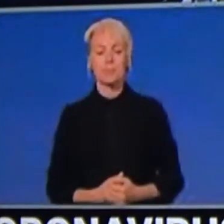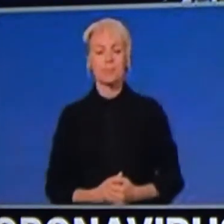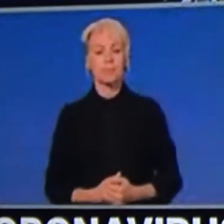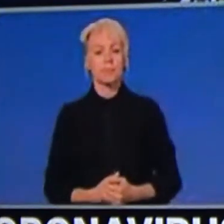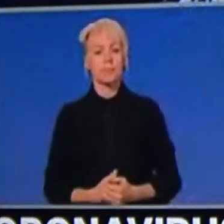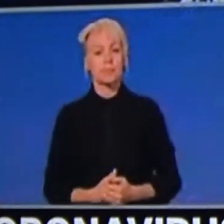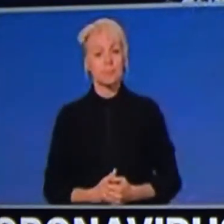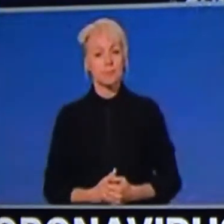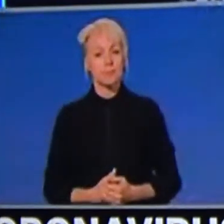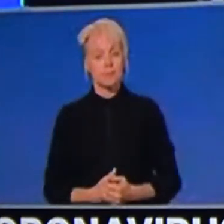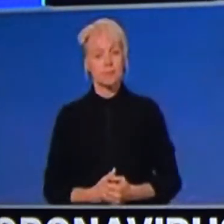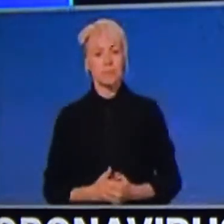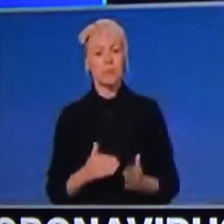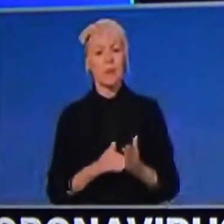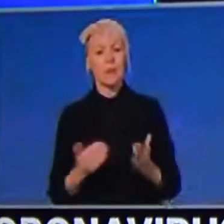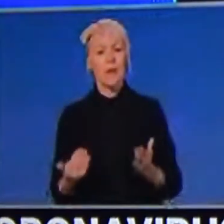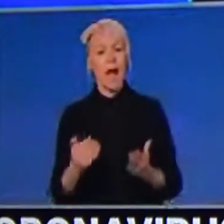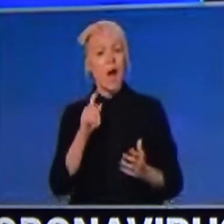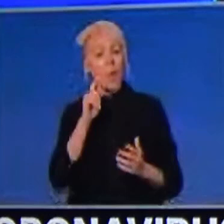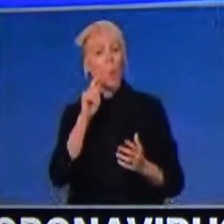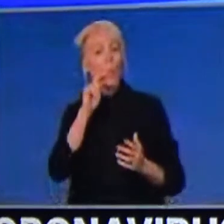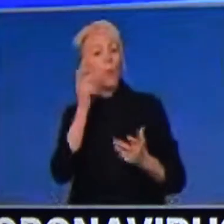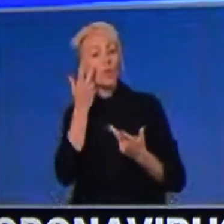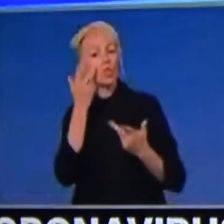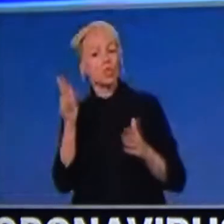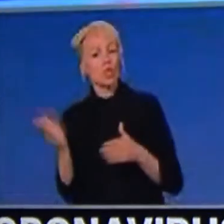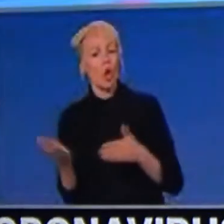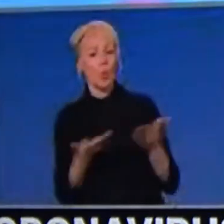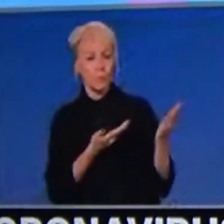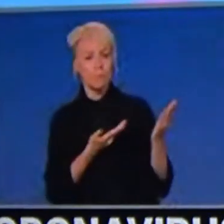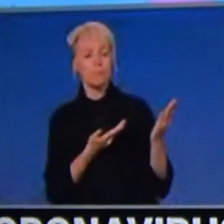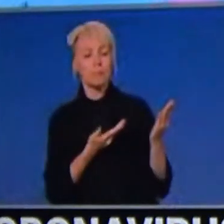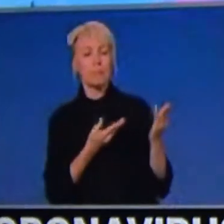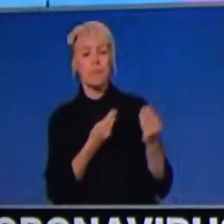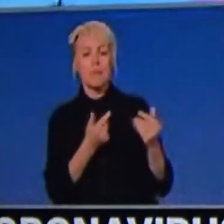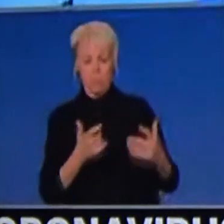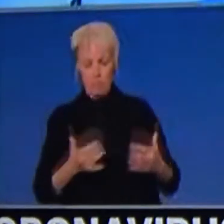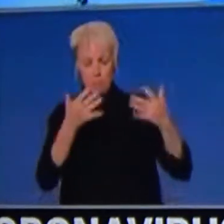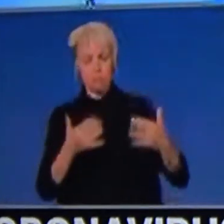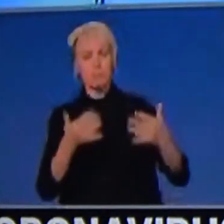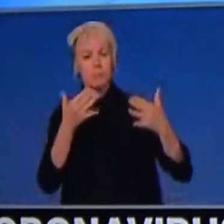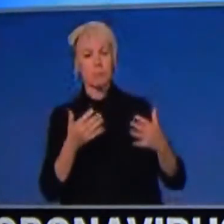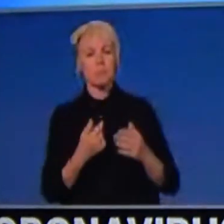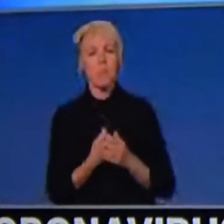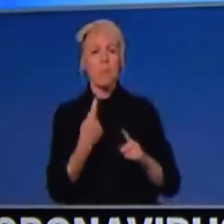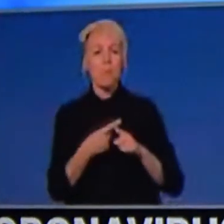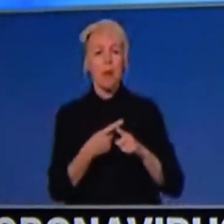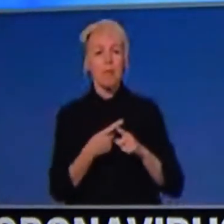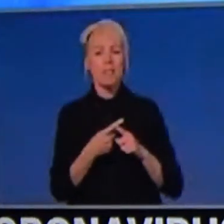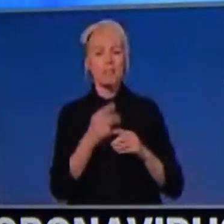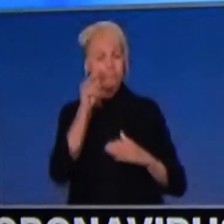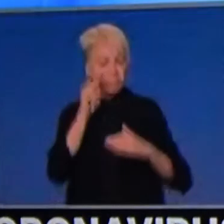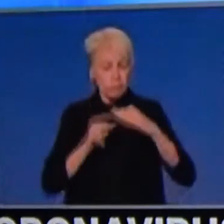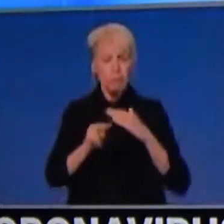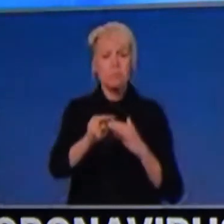show you some of the modelling. As we've agreed, we're going to be showing all of the modelling that the University of